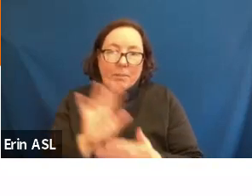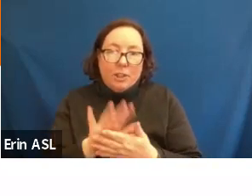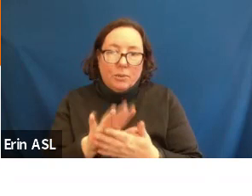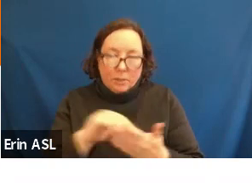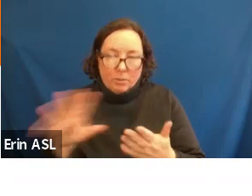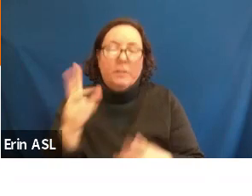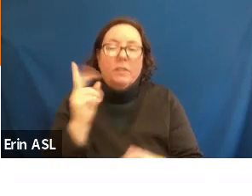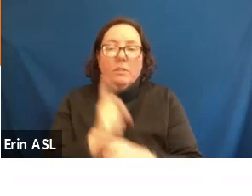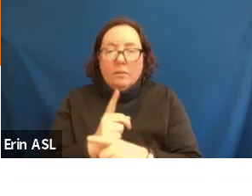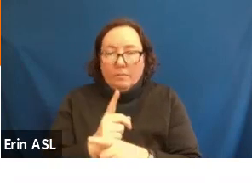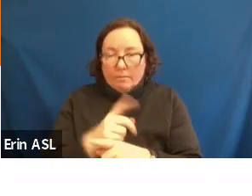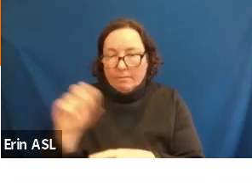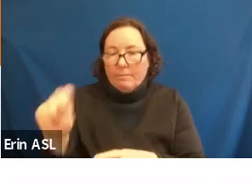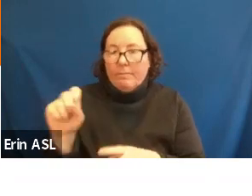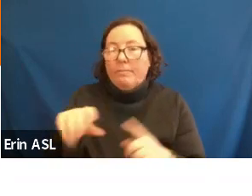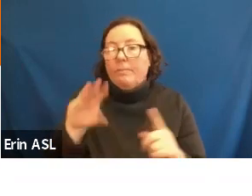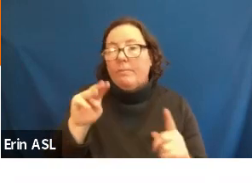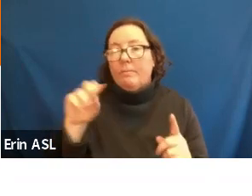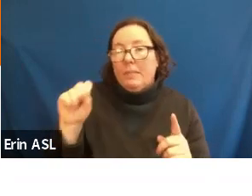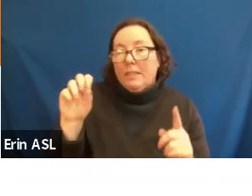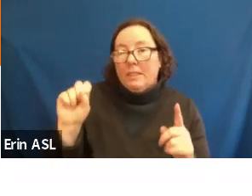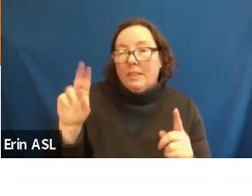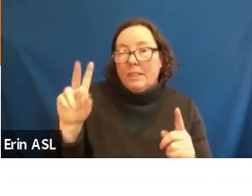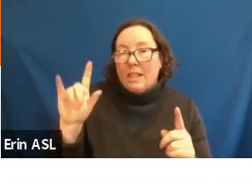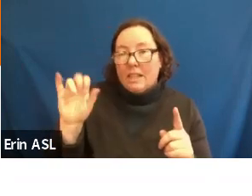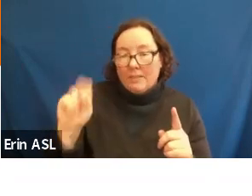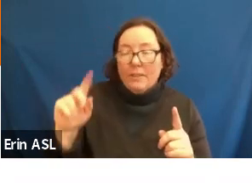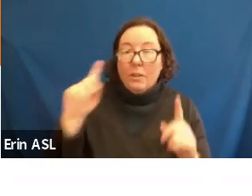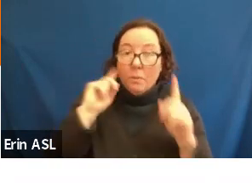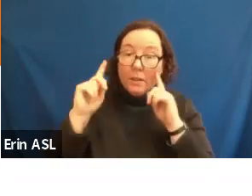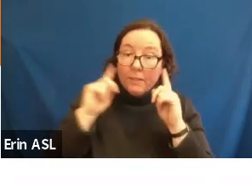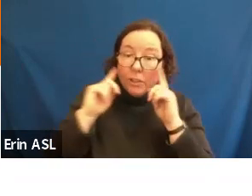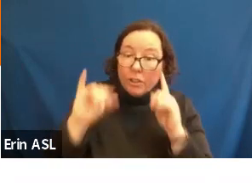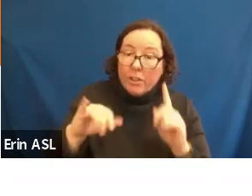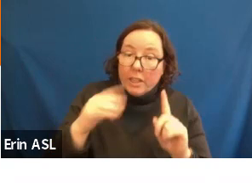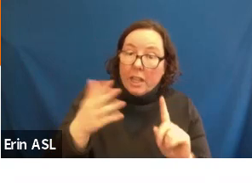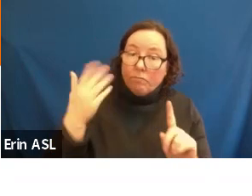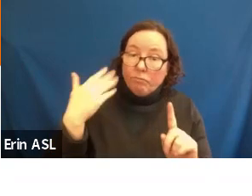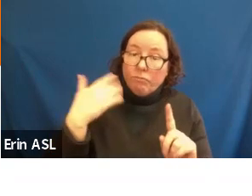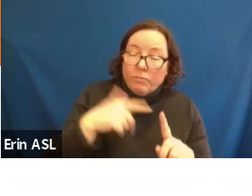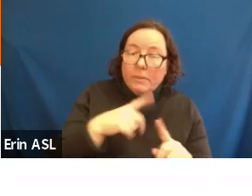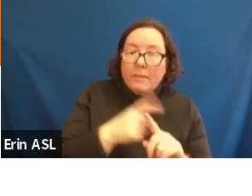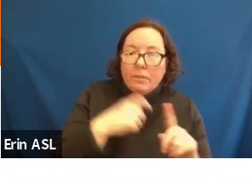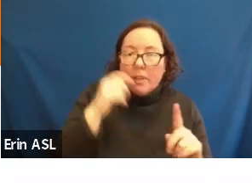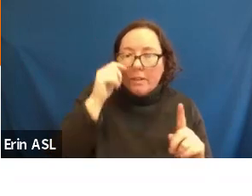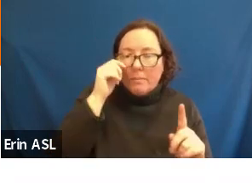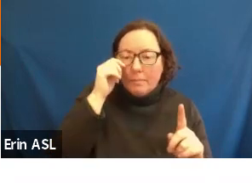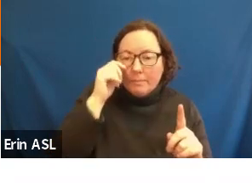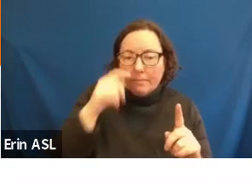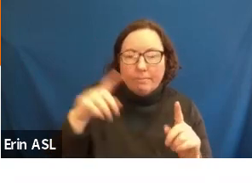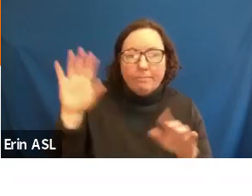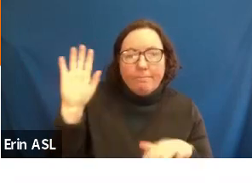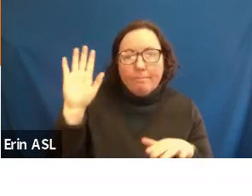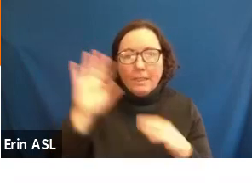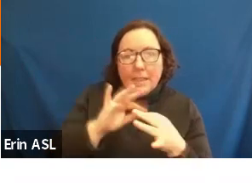something that, you know, we've heard in our, you know, from, you know,